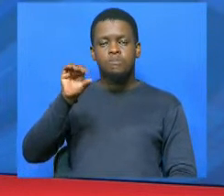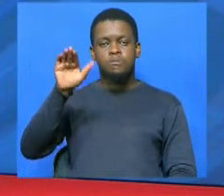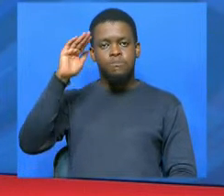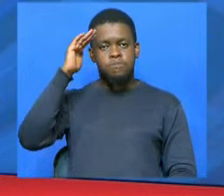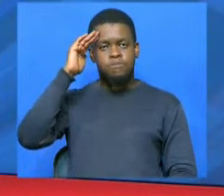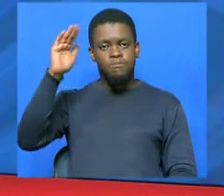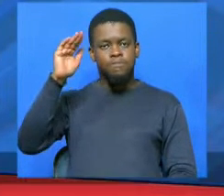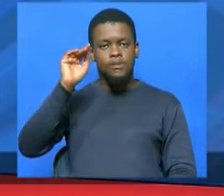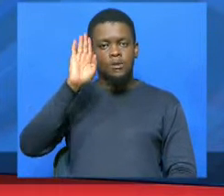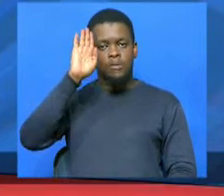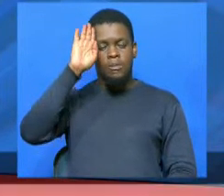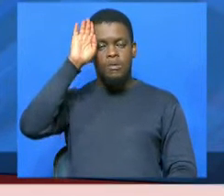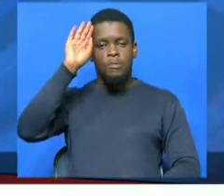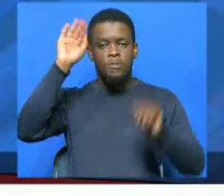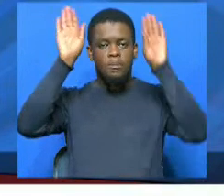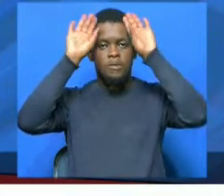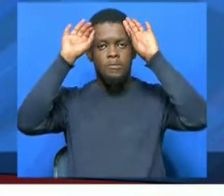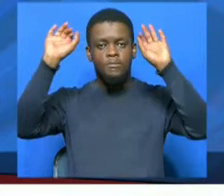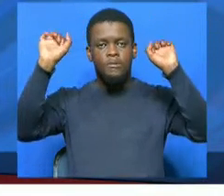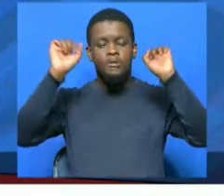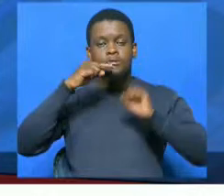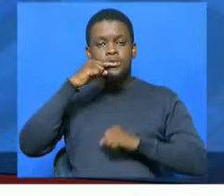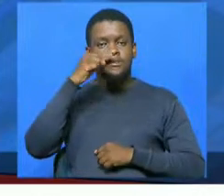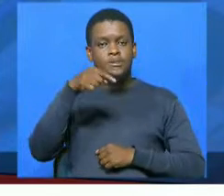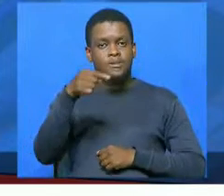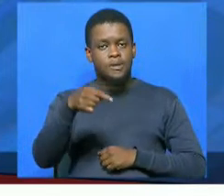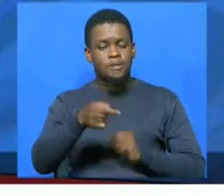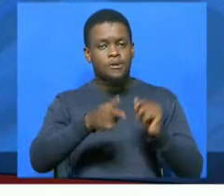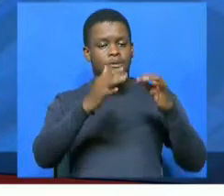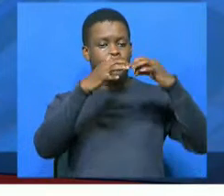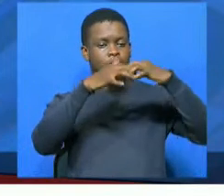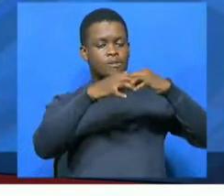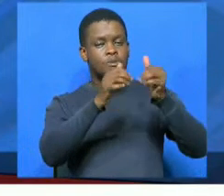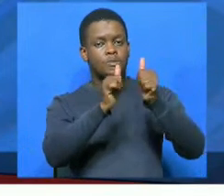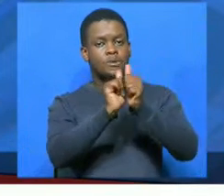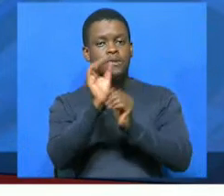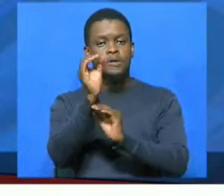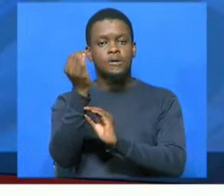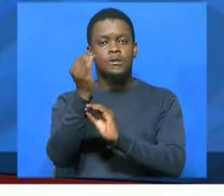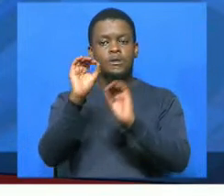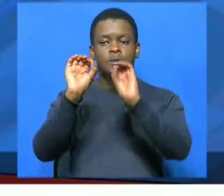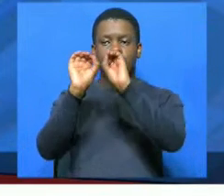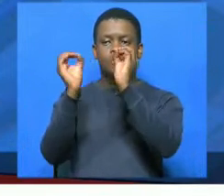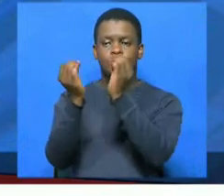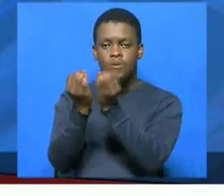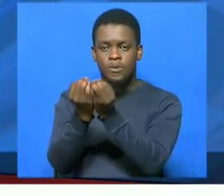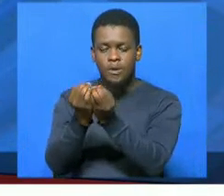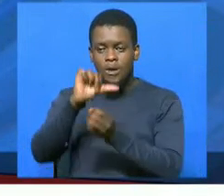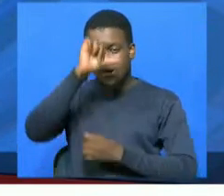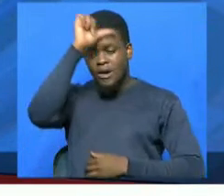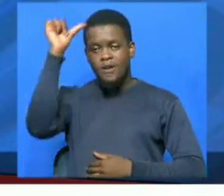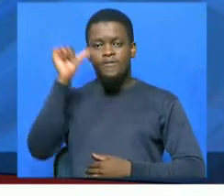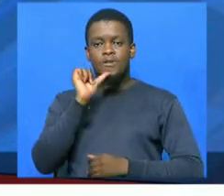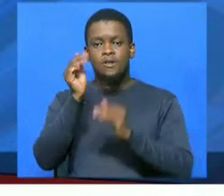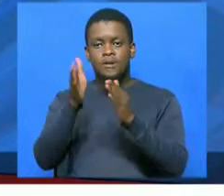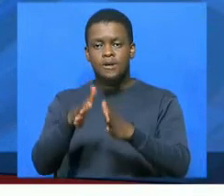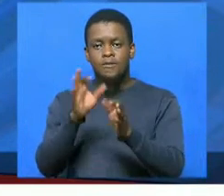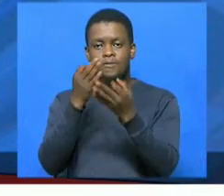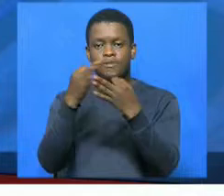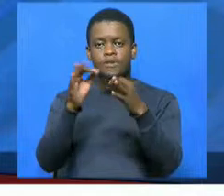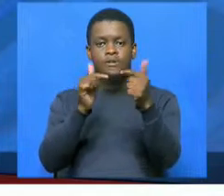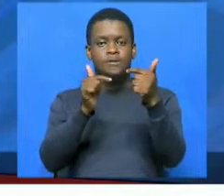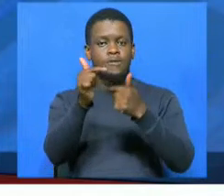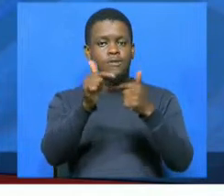The President, Advocate Duma Boko, says the integration of opportunities in key industries provided by the African Continental Free Trade